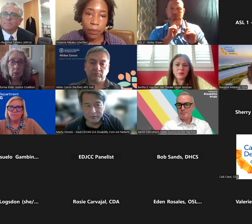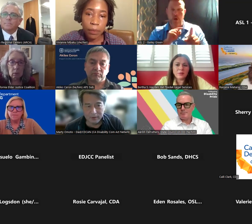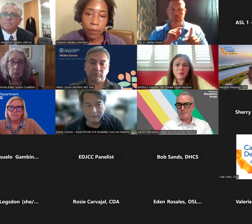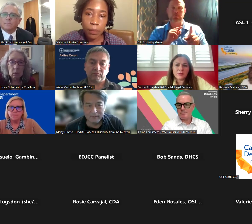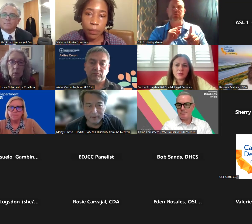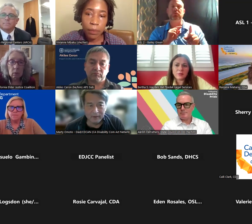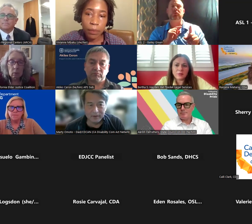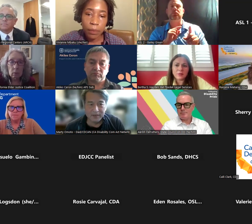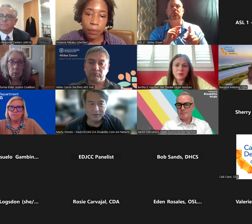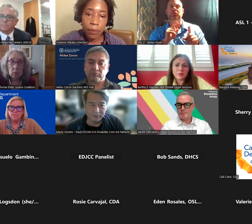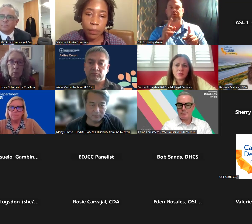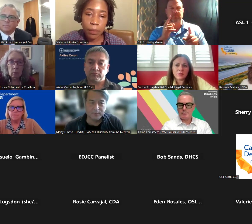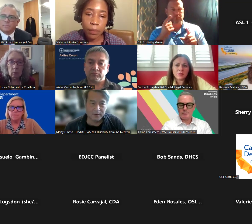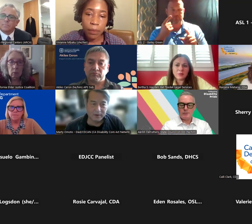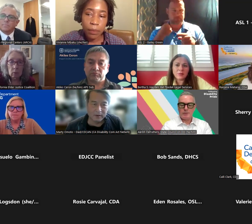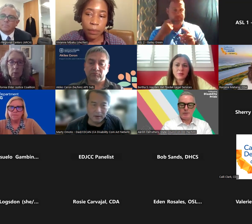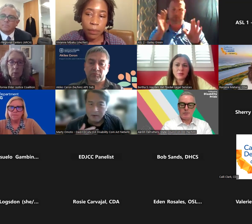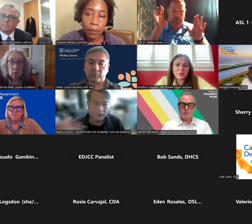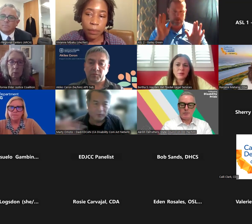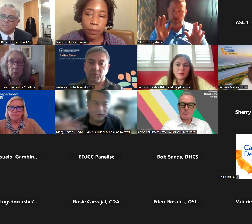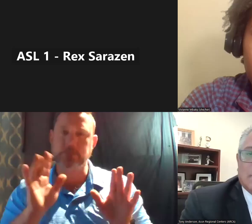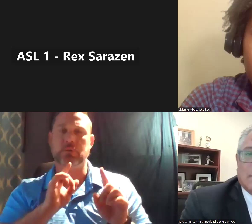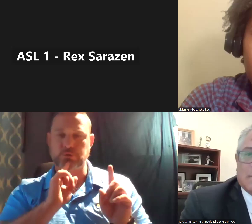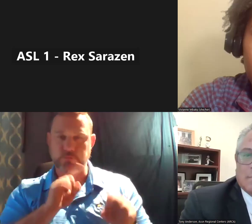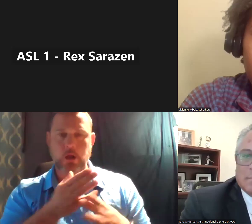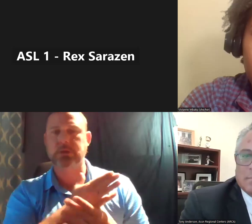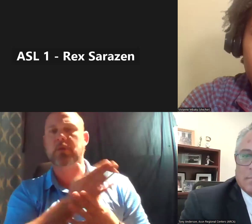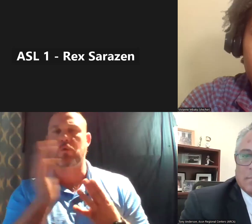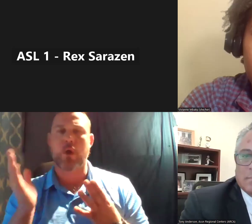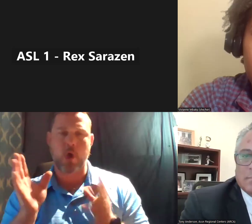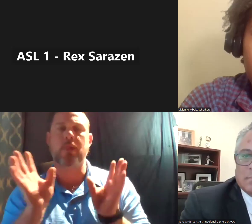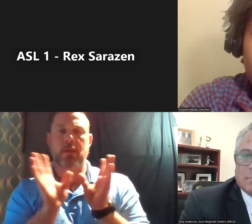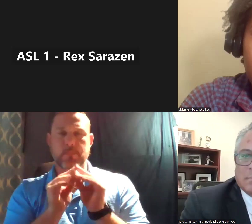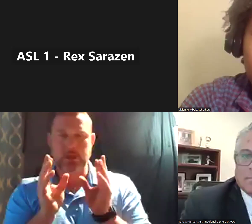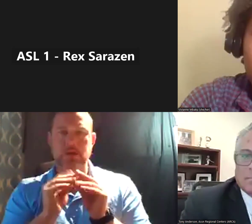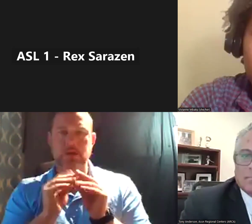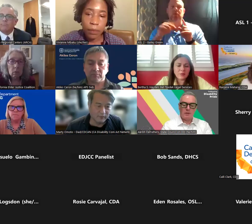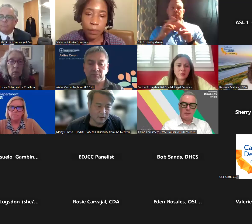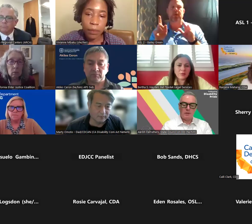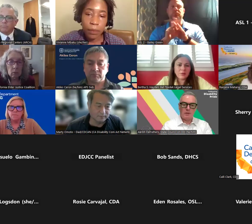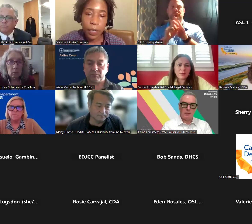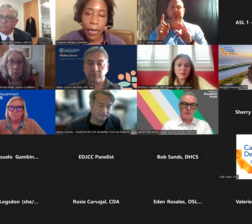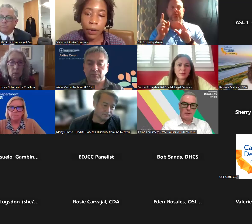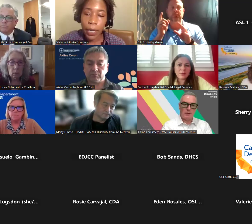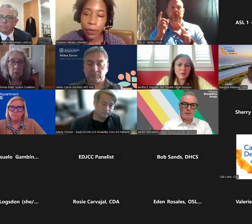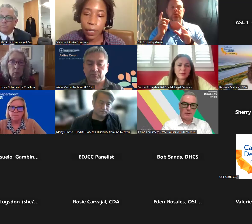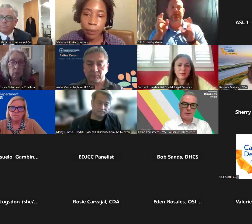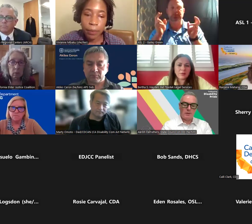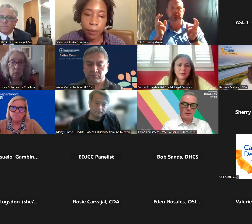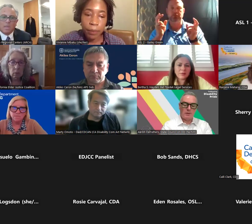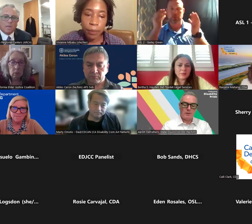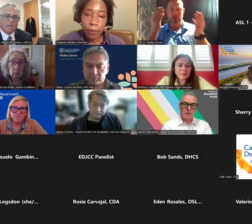really, fantastic in responding through all these meetings when we raise issues. So thank you for that. Yeah, go ahead,